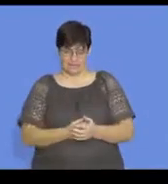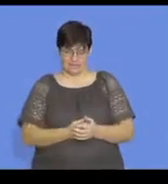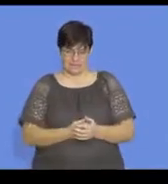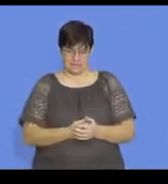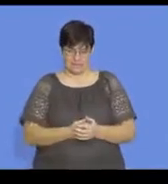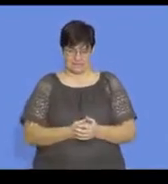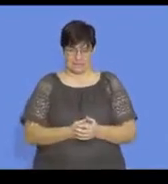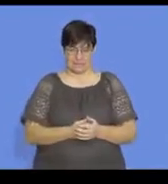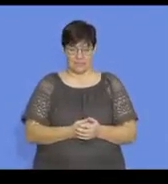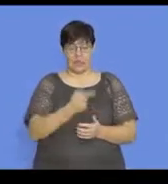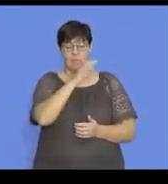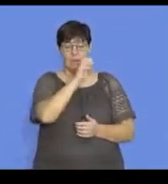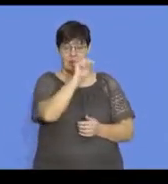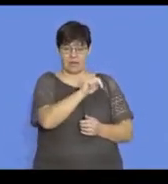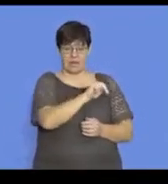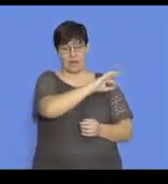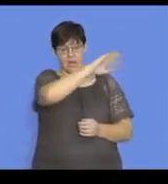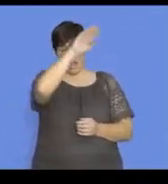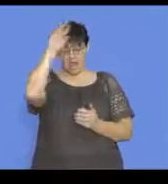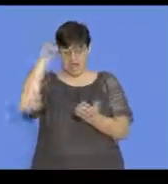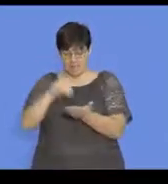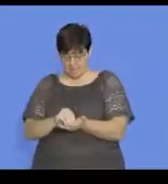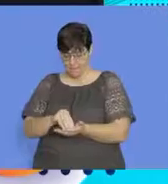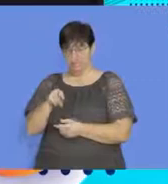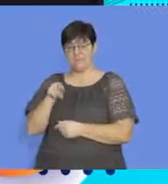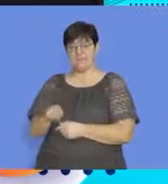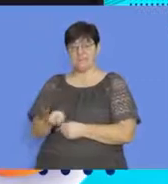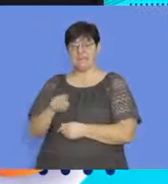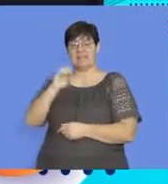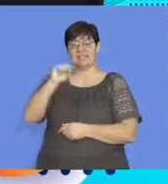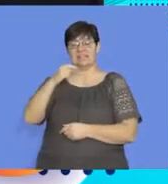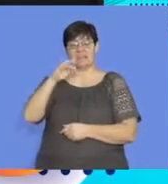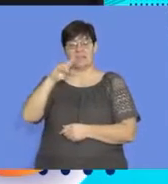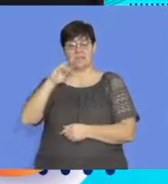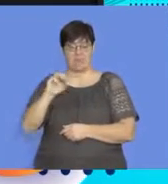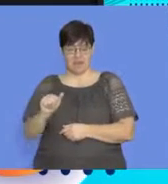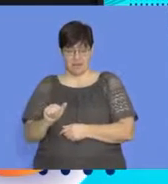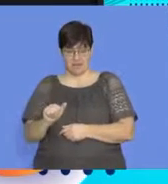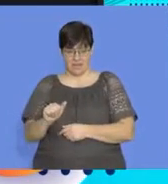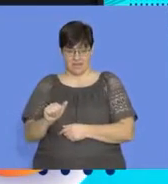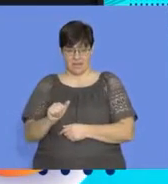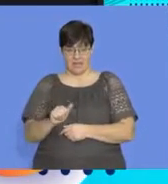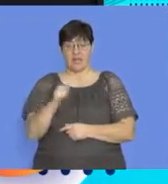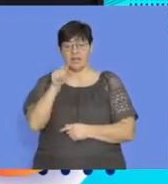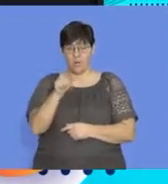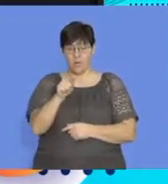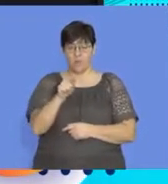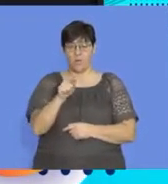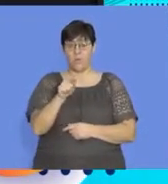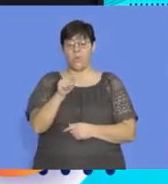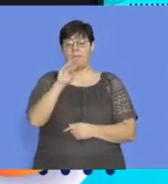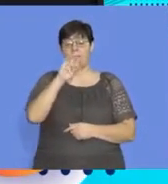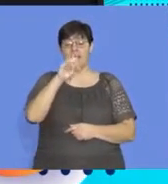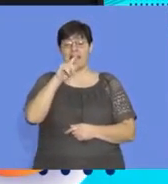pollen has arrived onto the stigma. Now we need to get the male gamete that's in